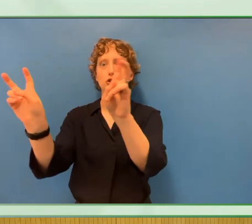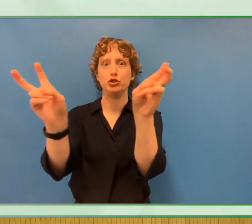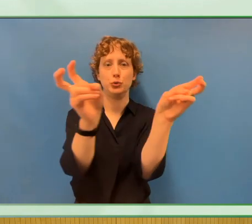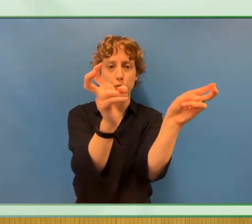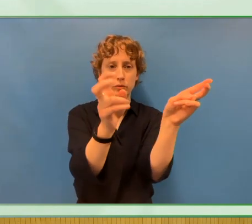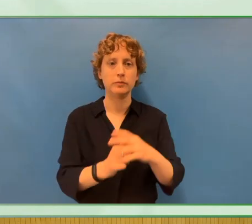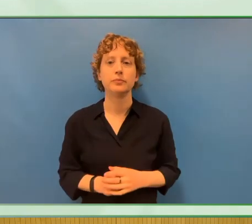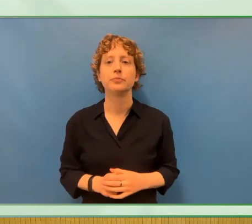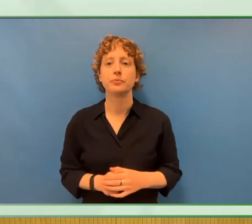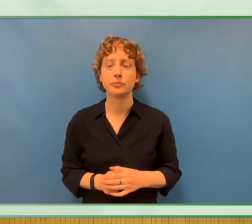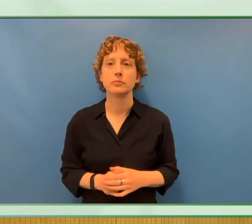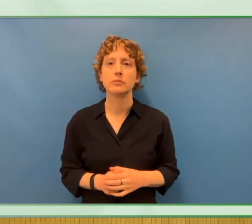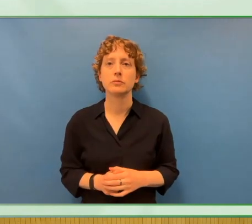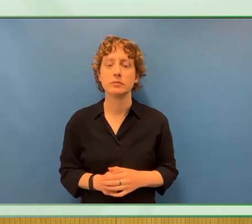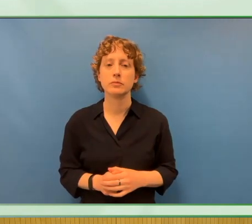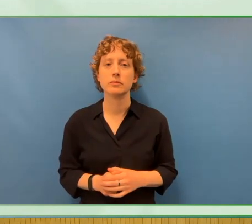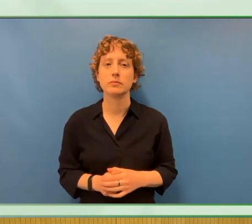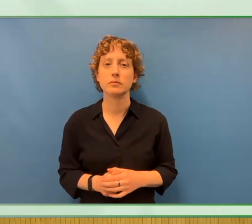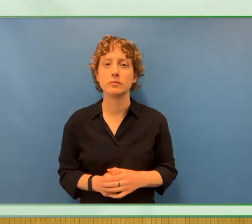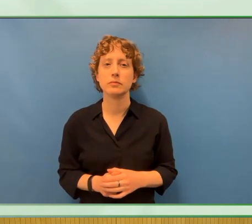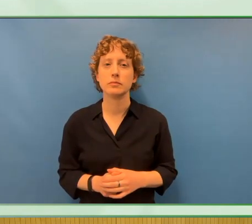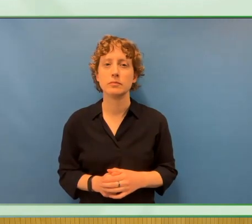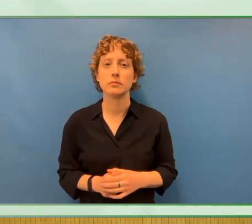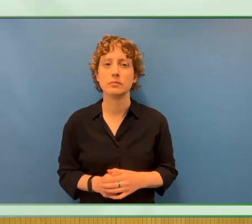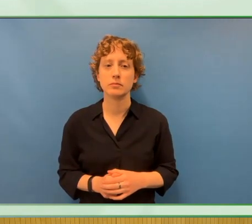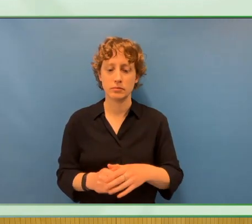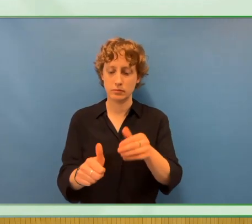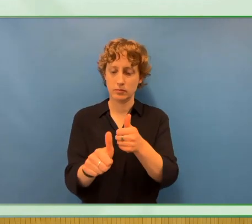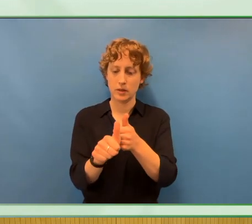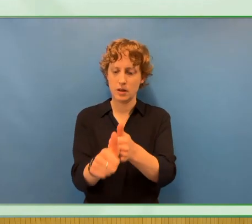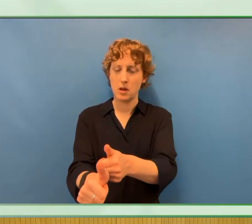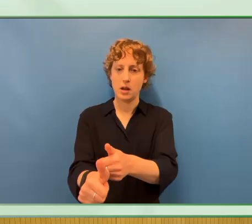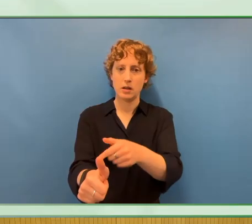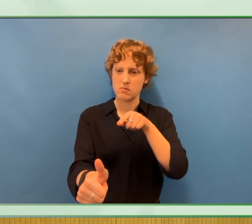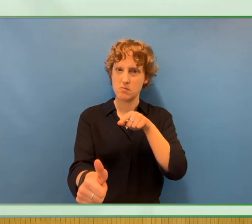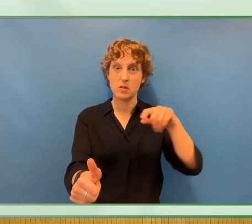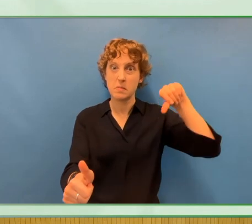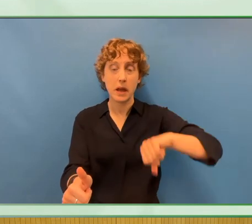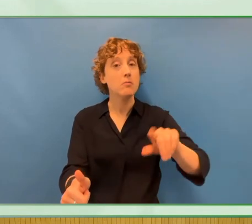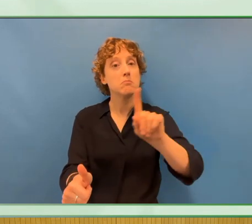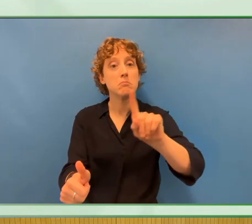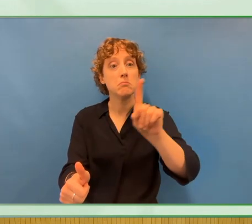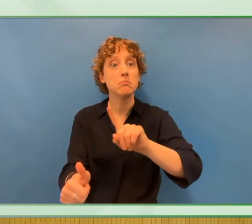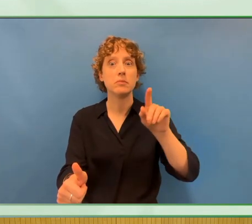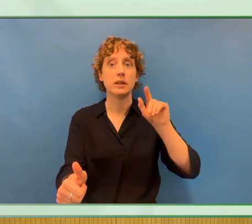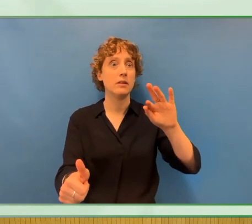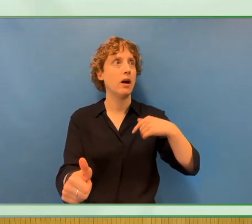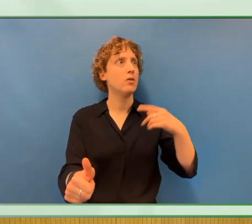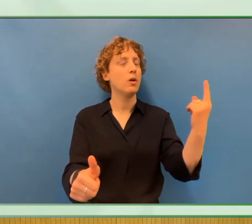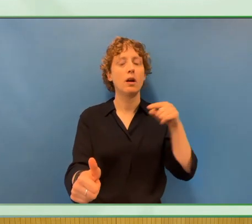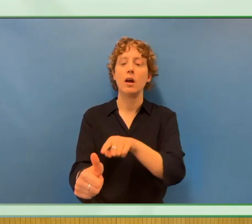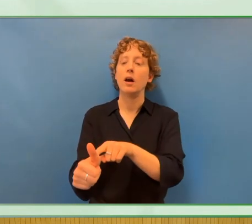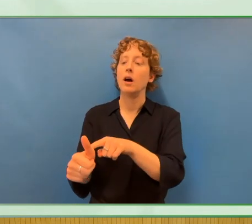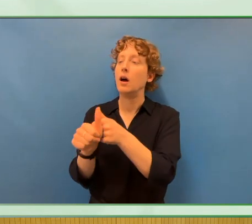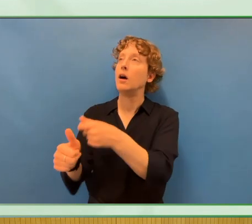is not in itself a bad thing. It's a bad thing when that's the only thing you want to do. And I